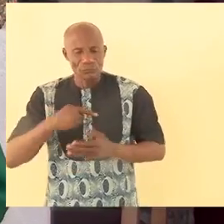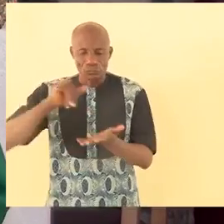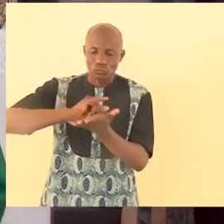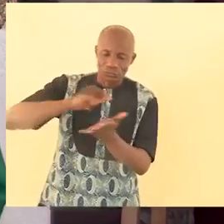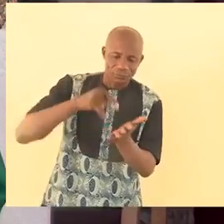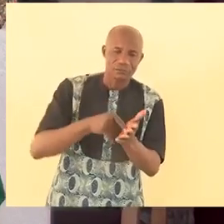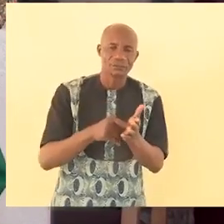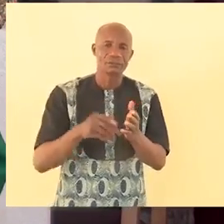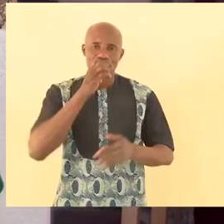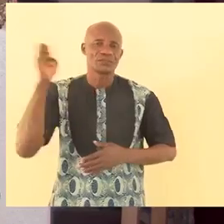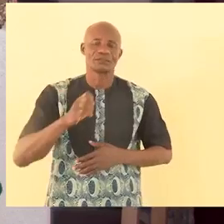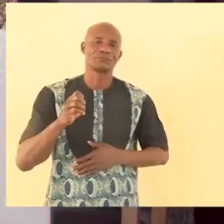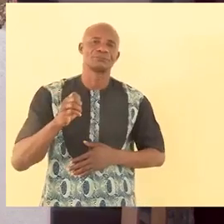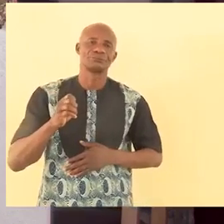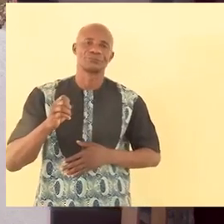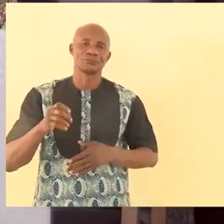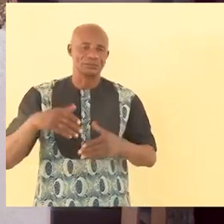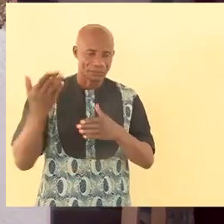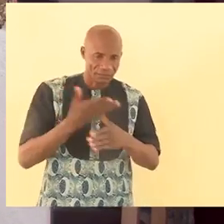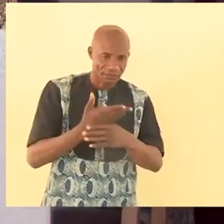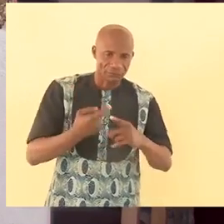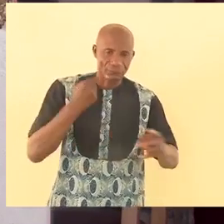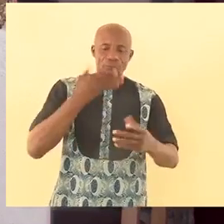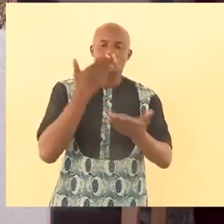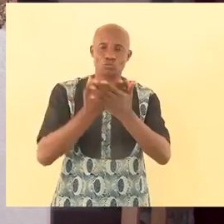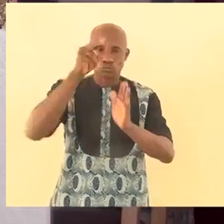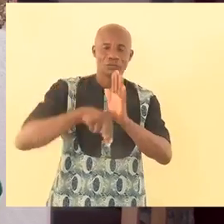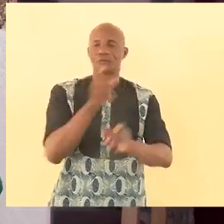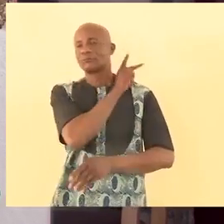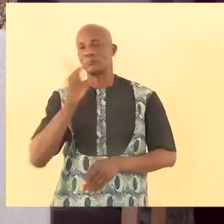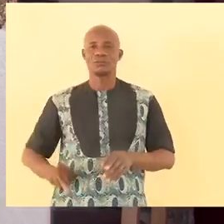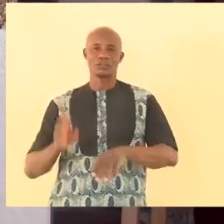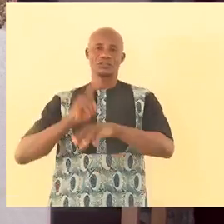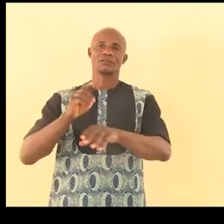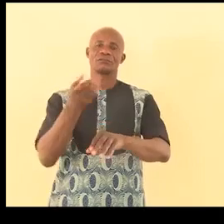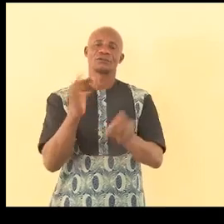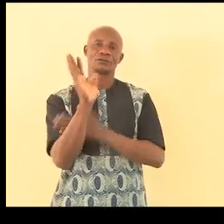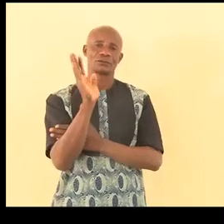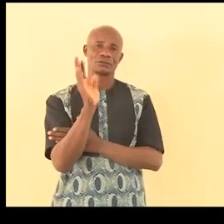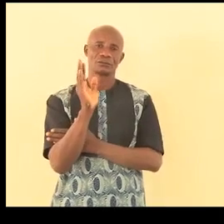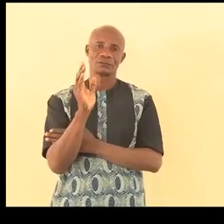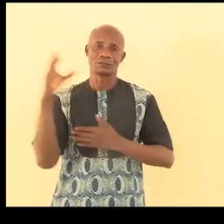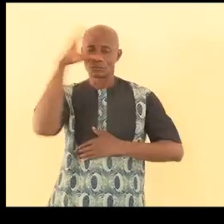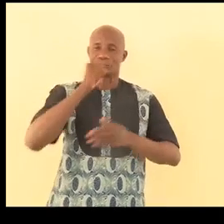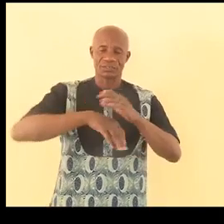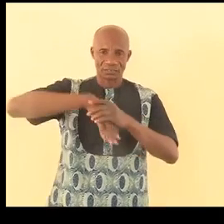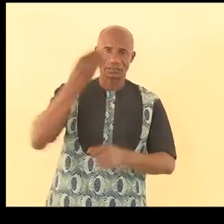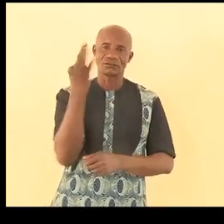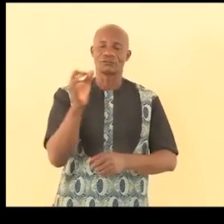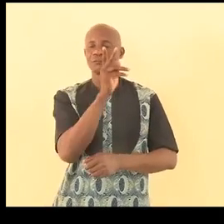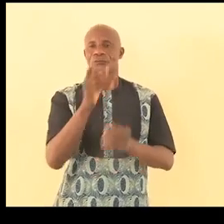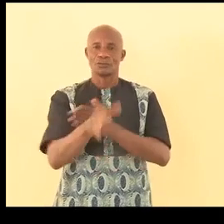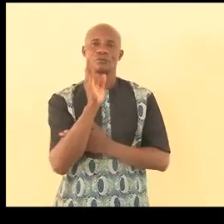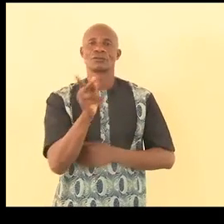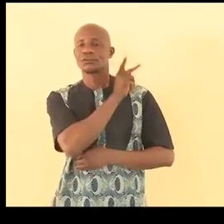to these evils, when it distracts from the goodness of the kingdom of God, and when we miss out of